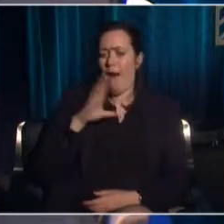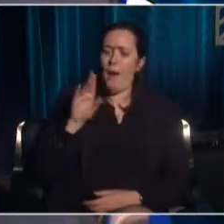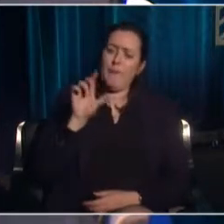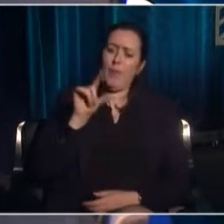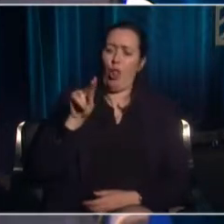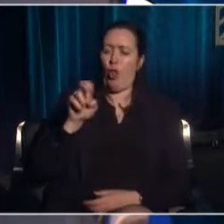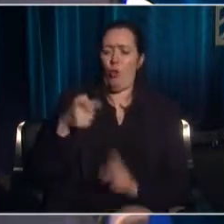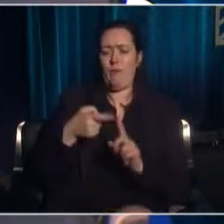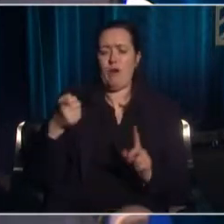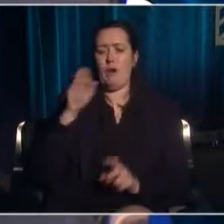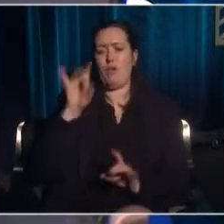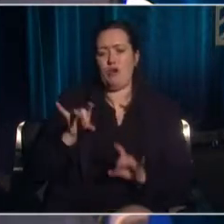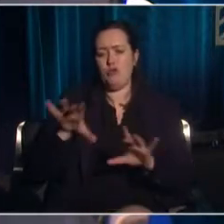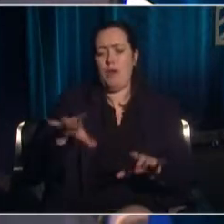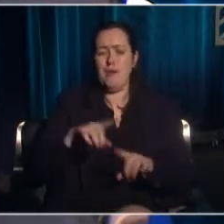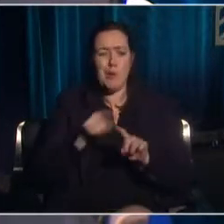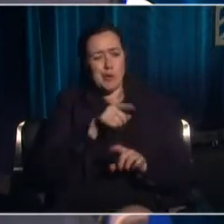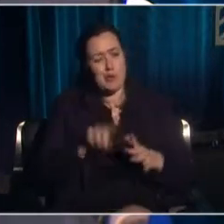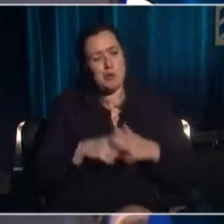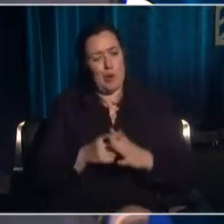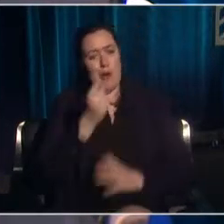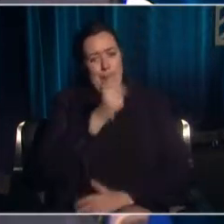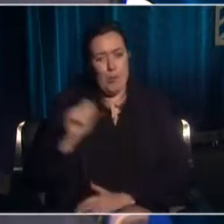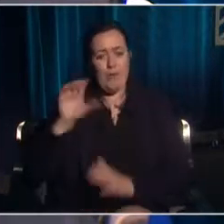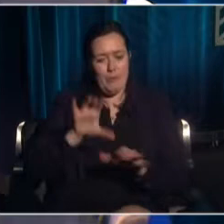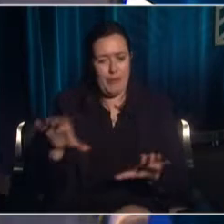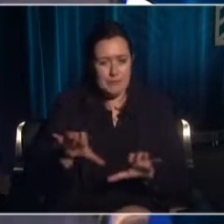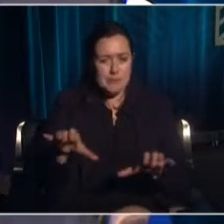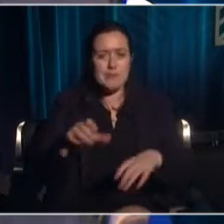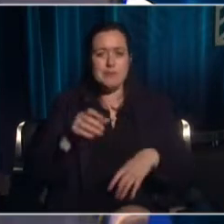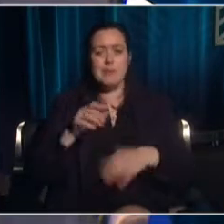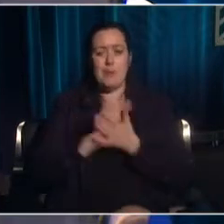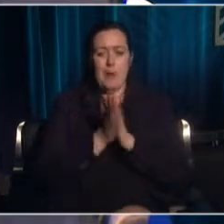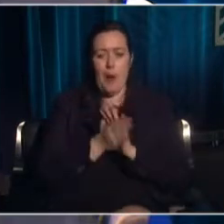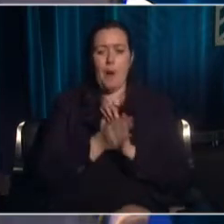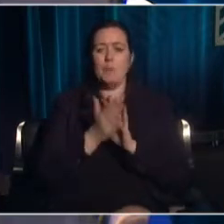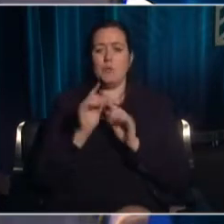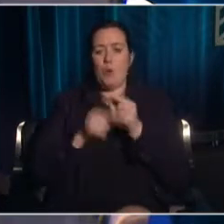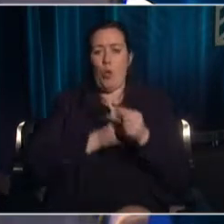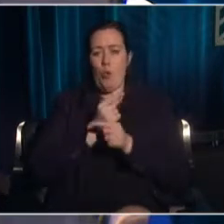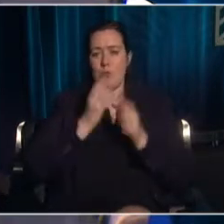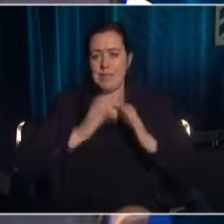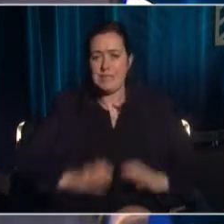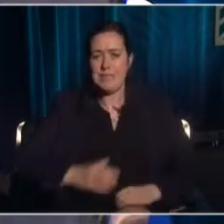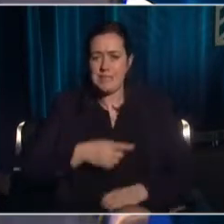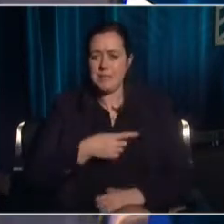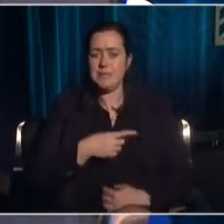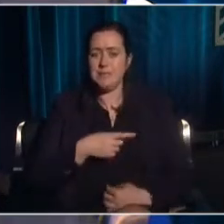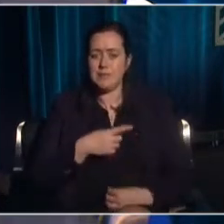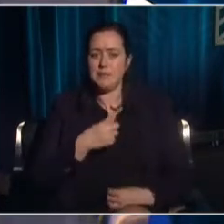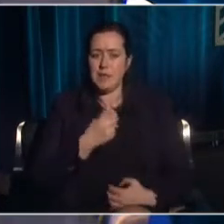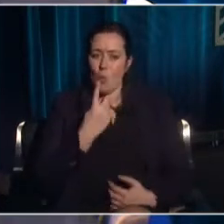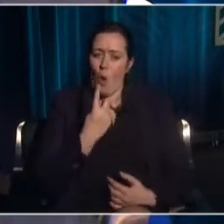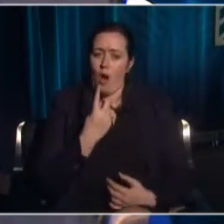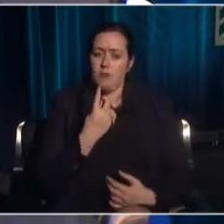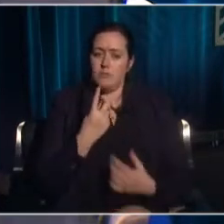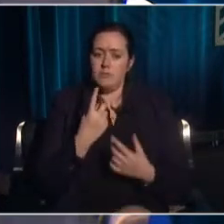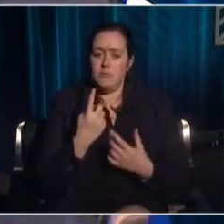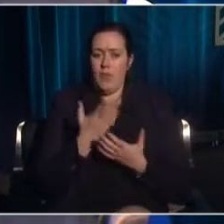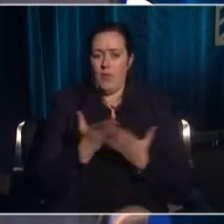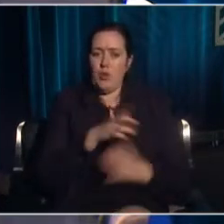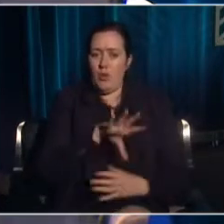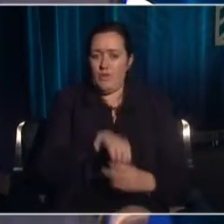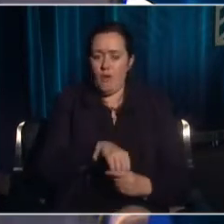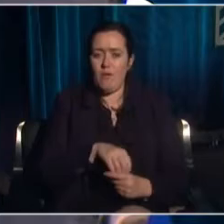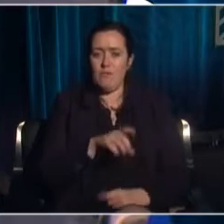start a movement, and then it becomes Global Citizen. Just one of the many things you're involved in is your partners who